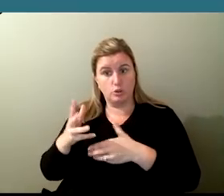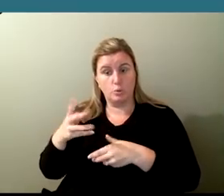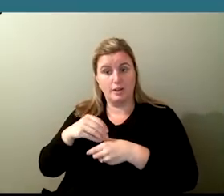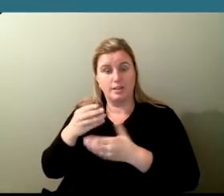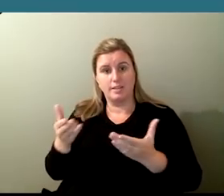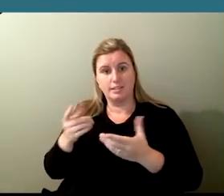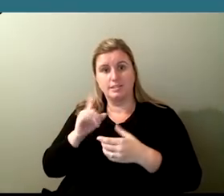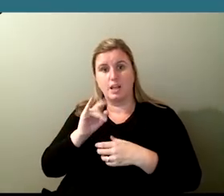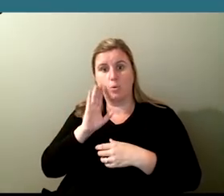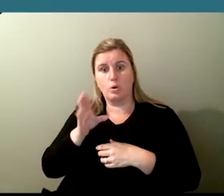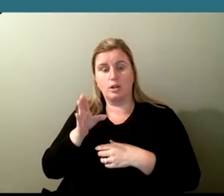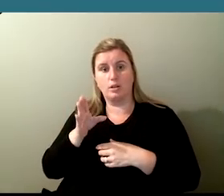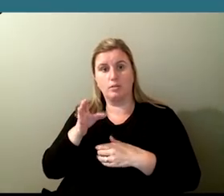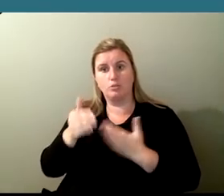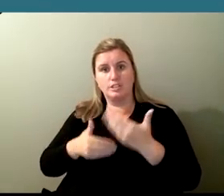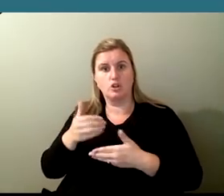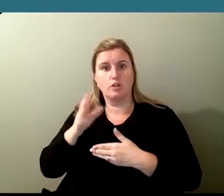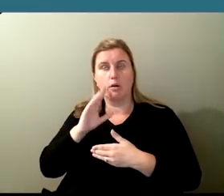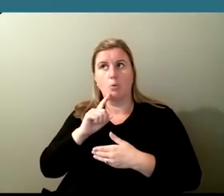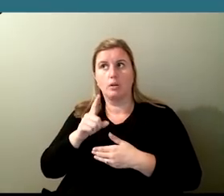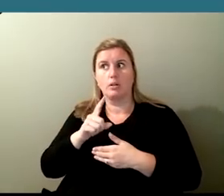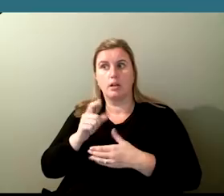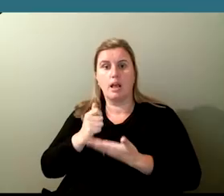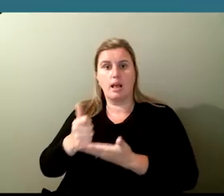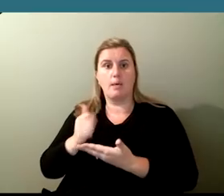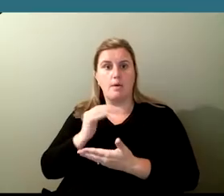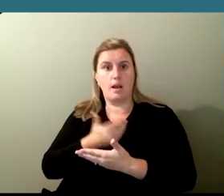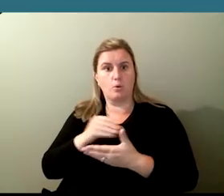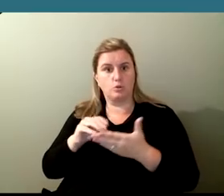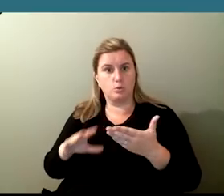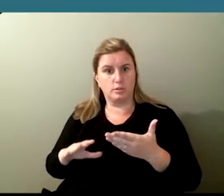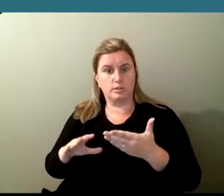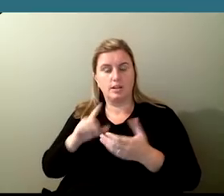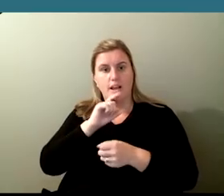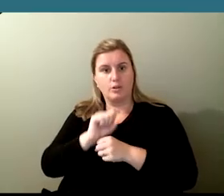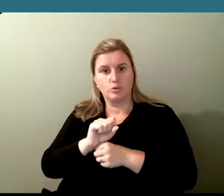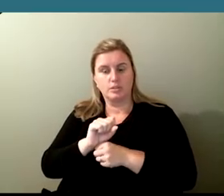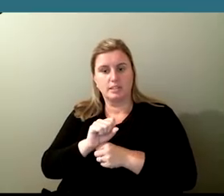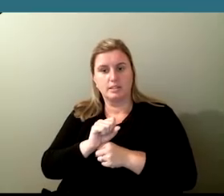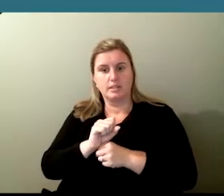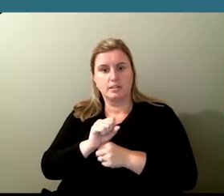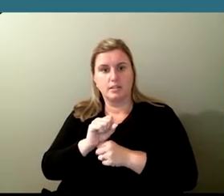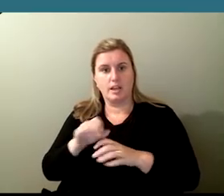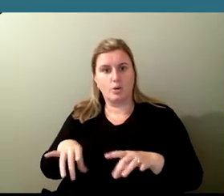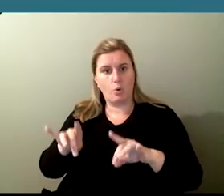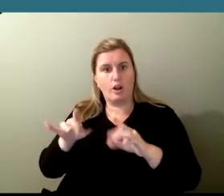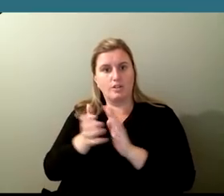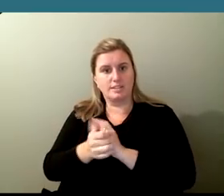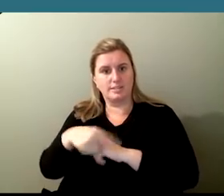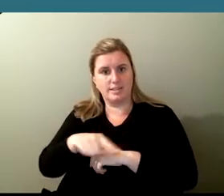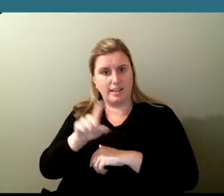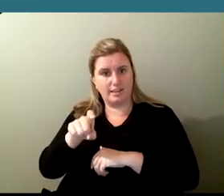are going to, the procedures that are going to help our students actually acquire the skills that they need.